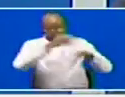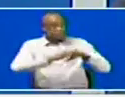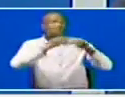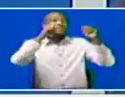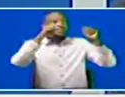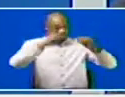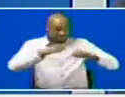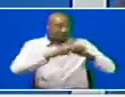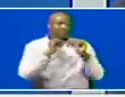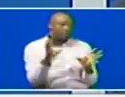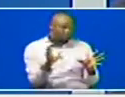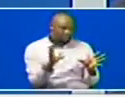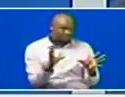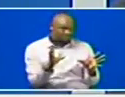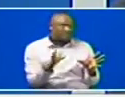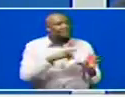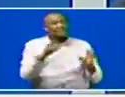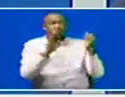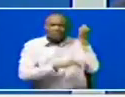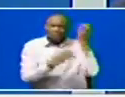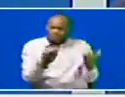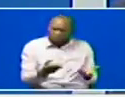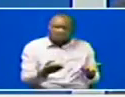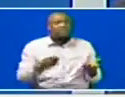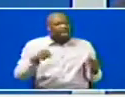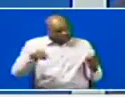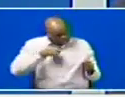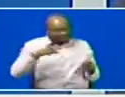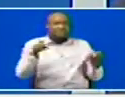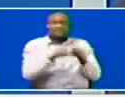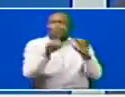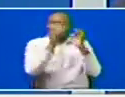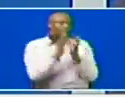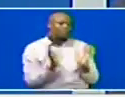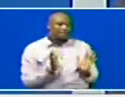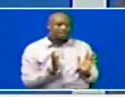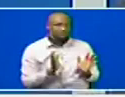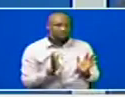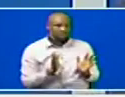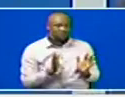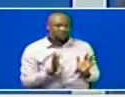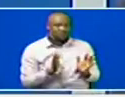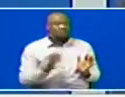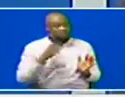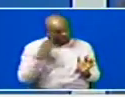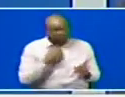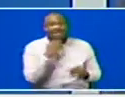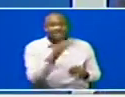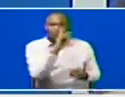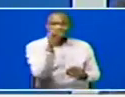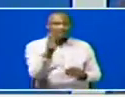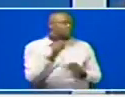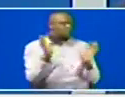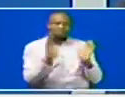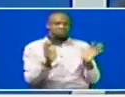Mm-hmm. The worst of all things is just to be like the world, and where we disagree to hate one another. Right.